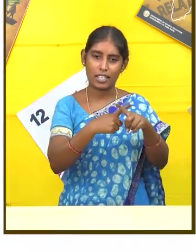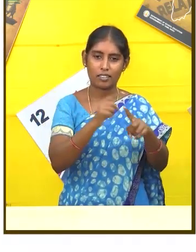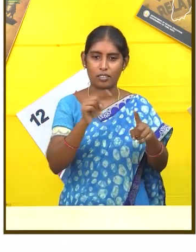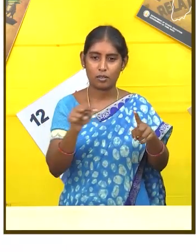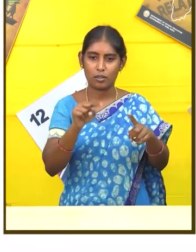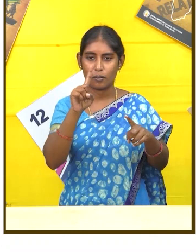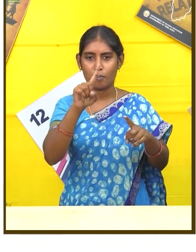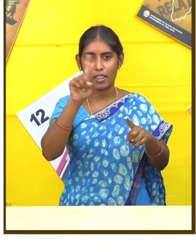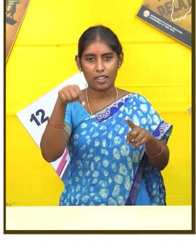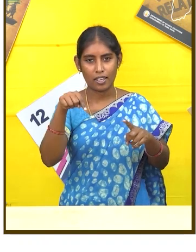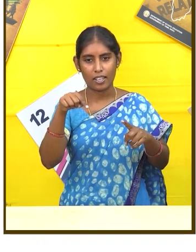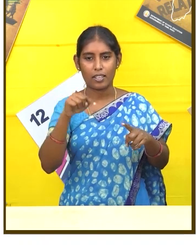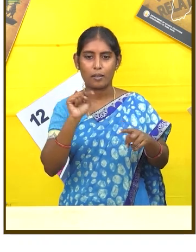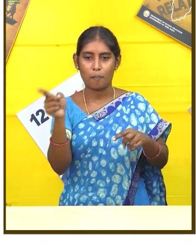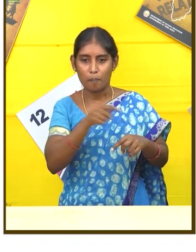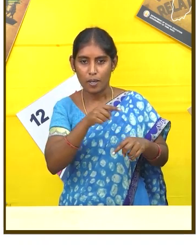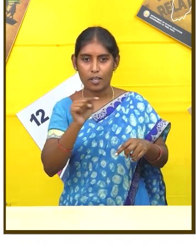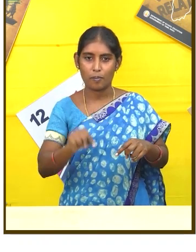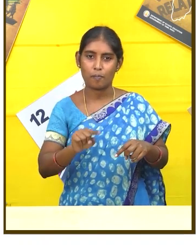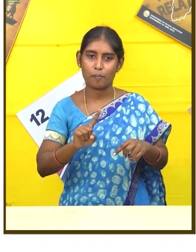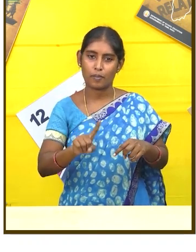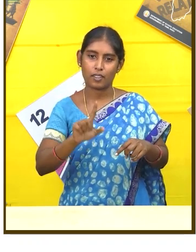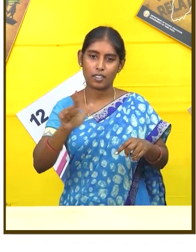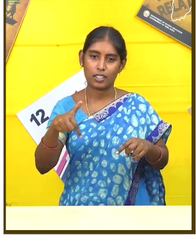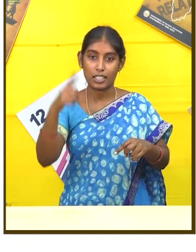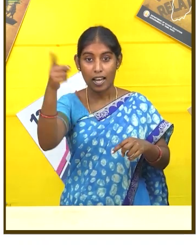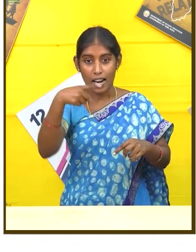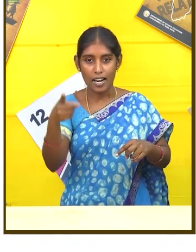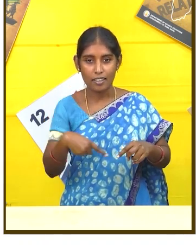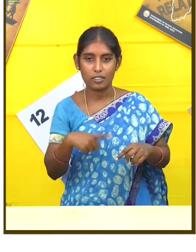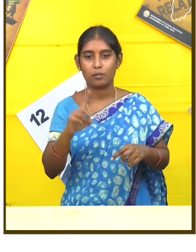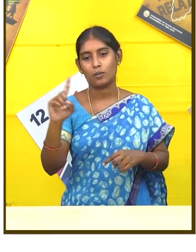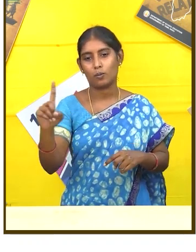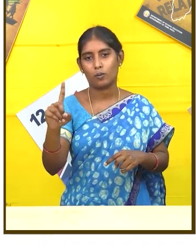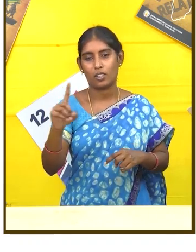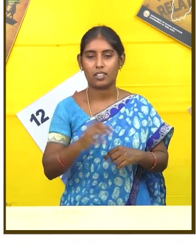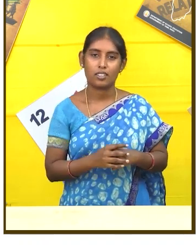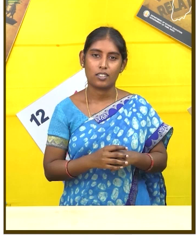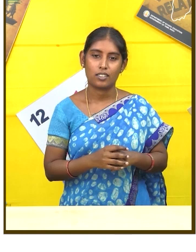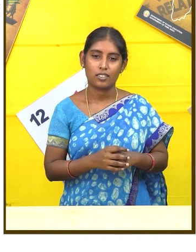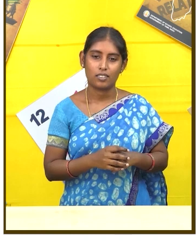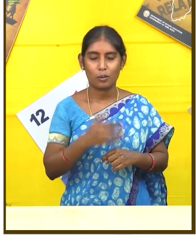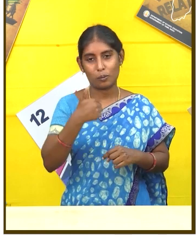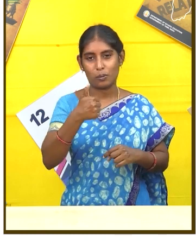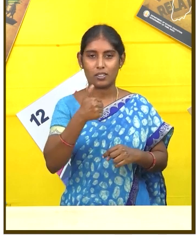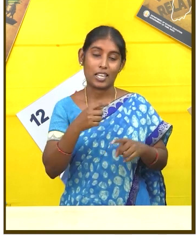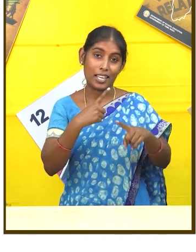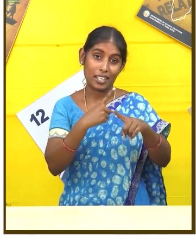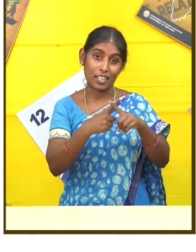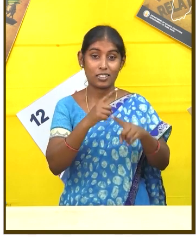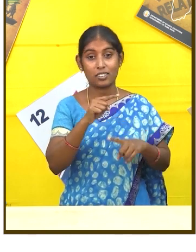what happens? X is equal to 17 by 17. 1. So, we got the value of x as 1.